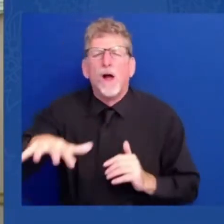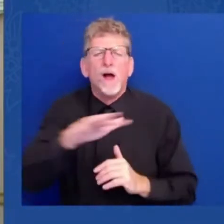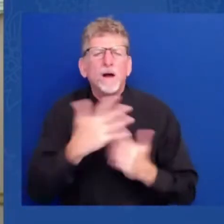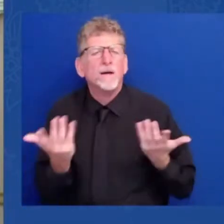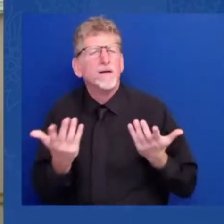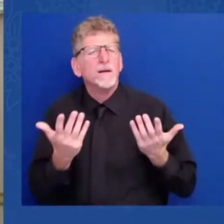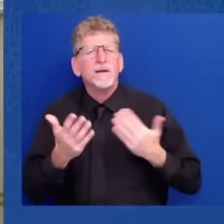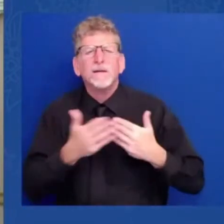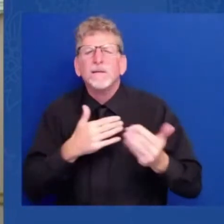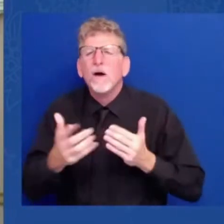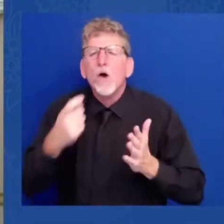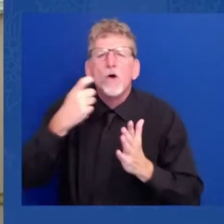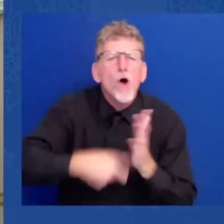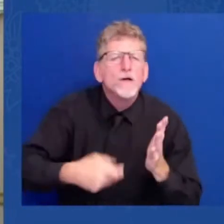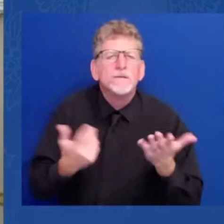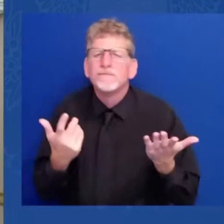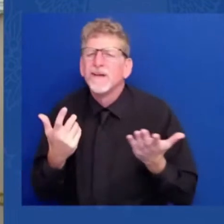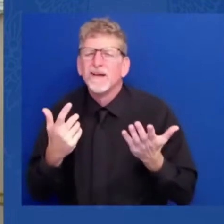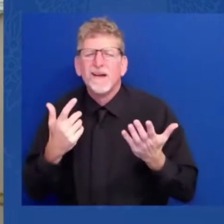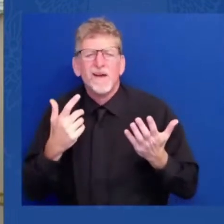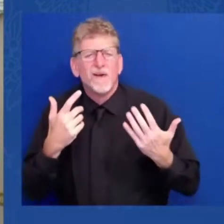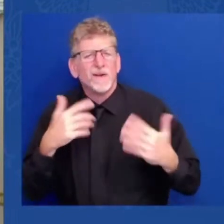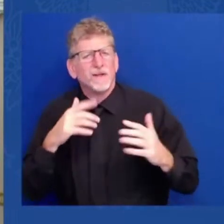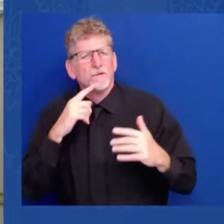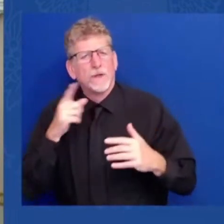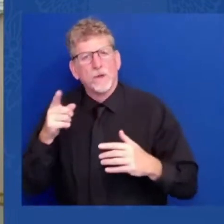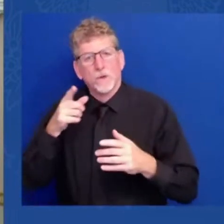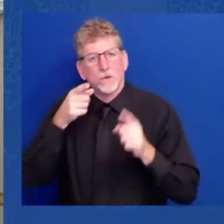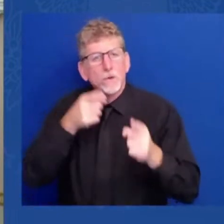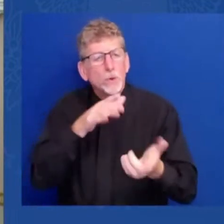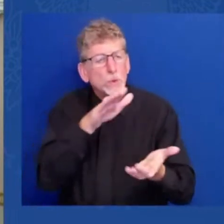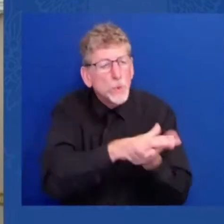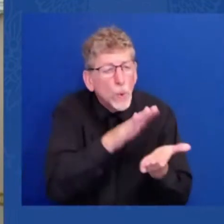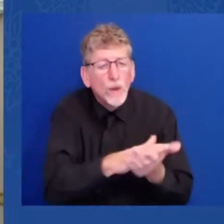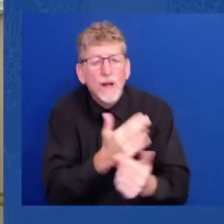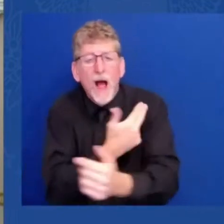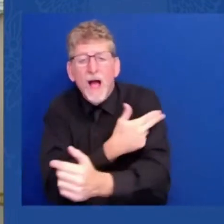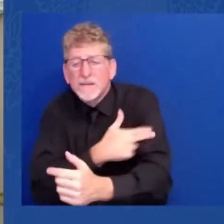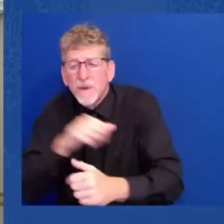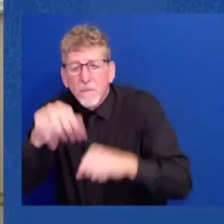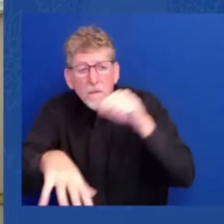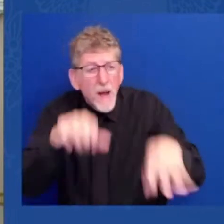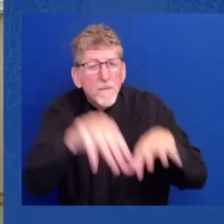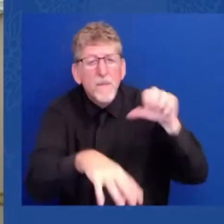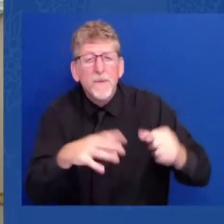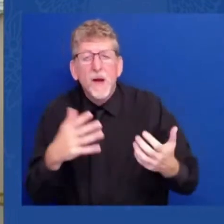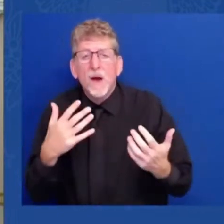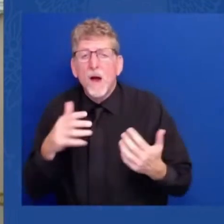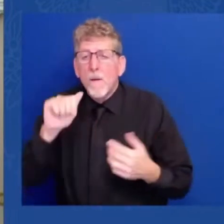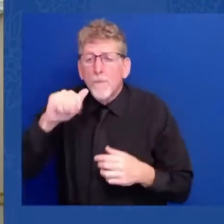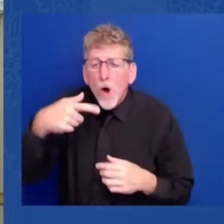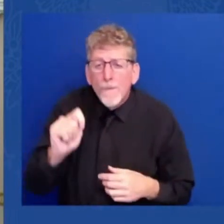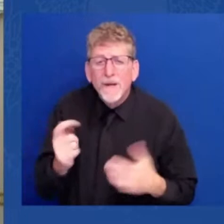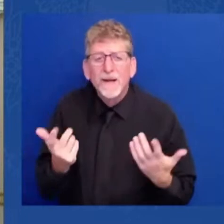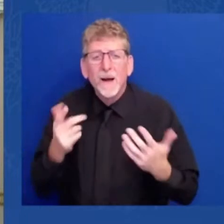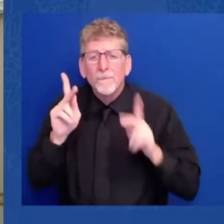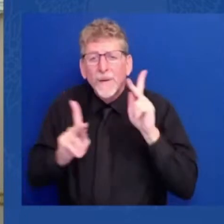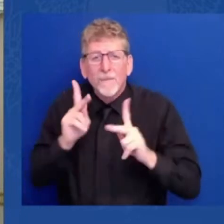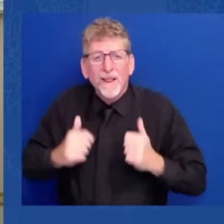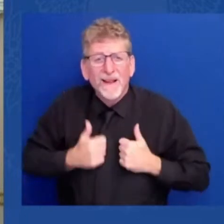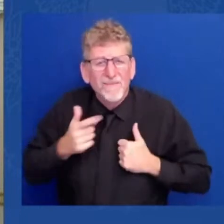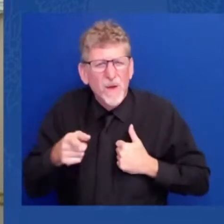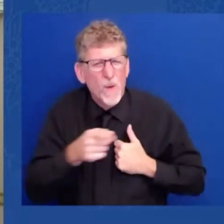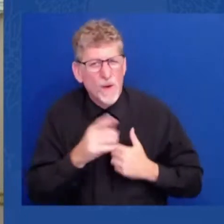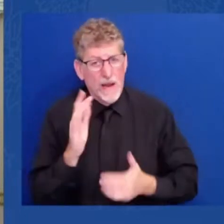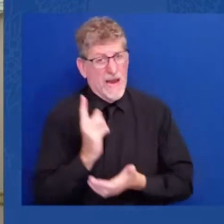hospitals, apartment buildings. Last week, he attacked the largest nuclear power plant in Europe with an apparent disregard for the potential of triggering a